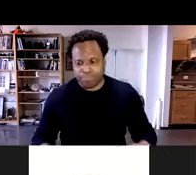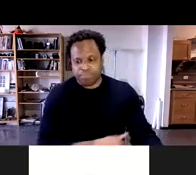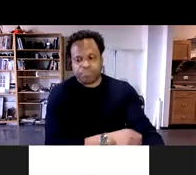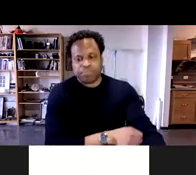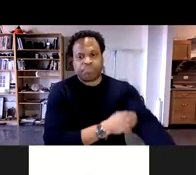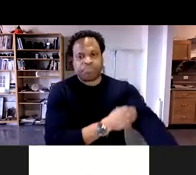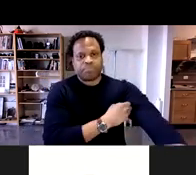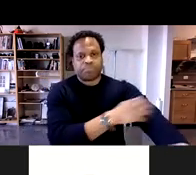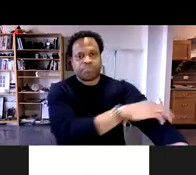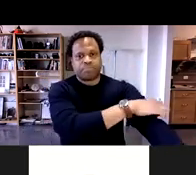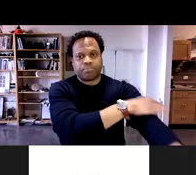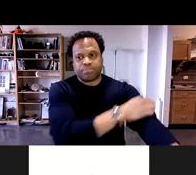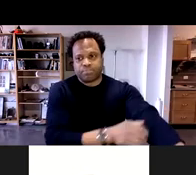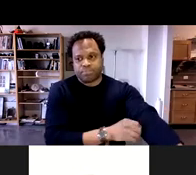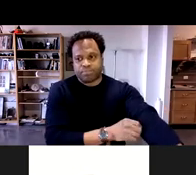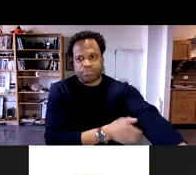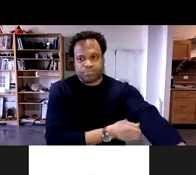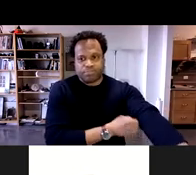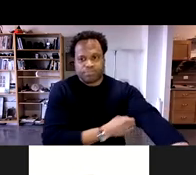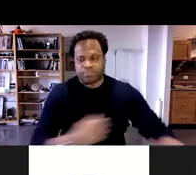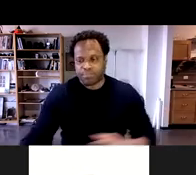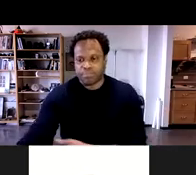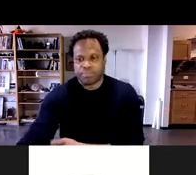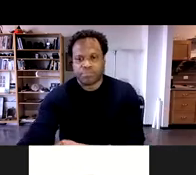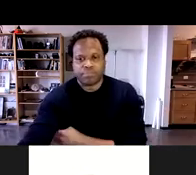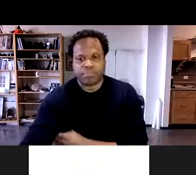And so we can see each other at the end for that.